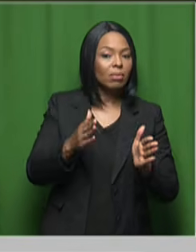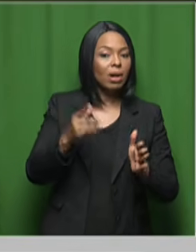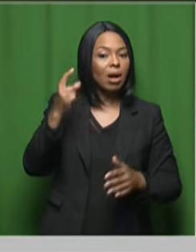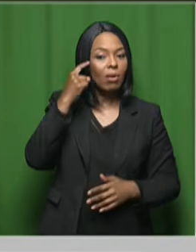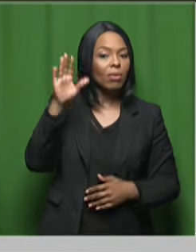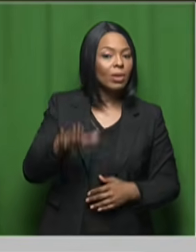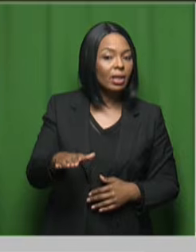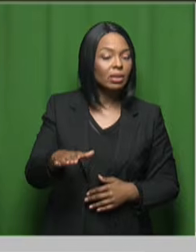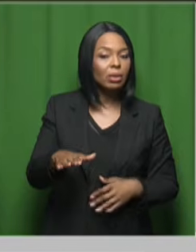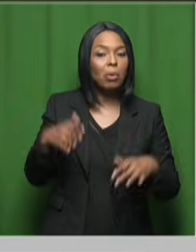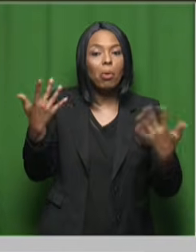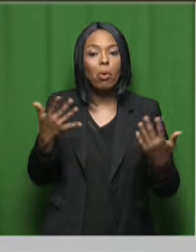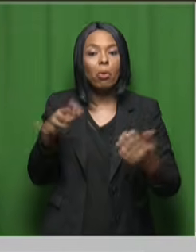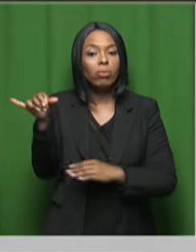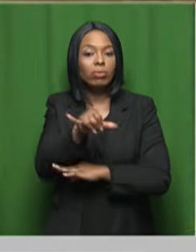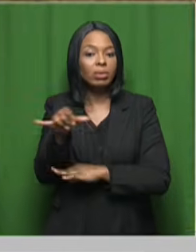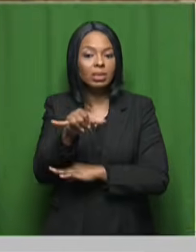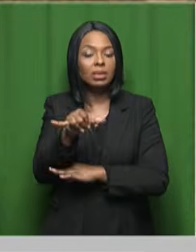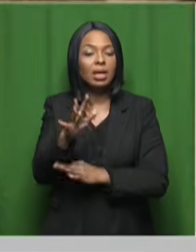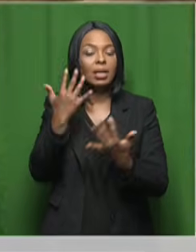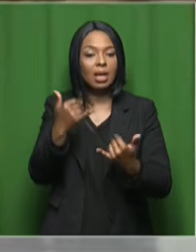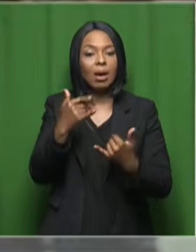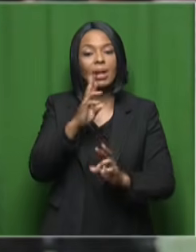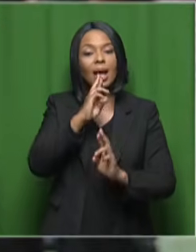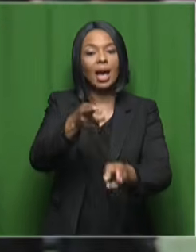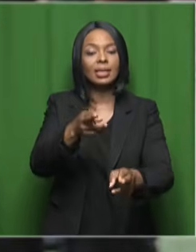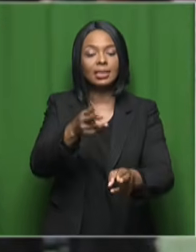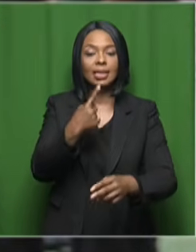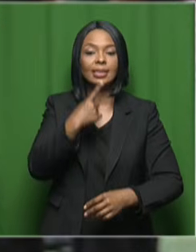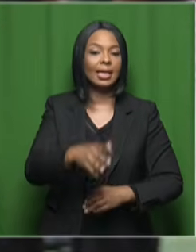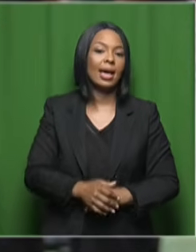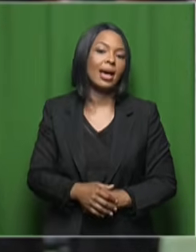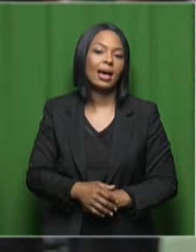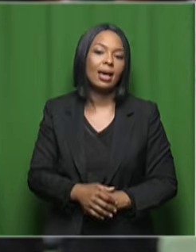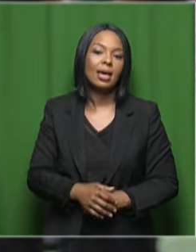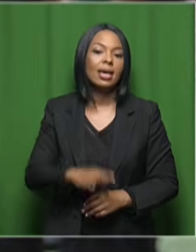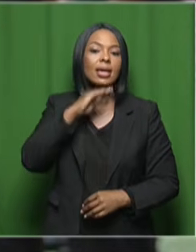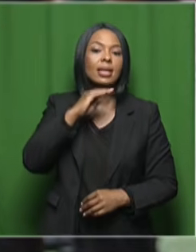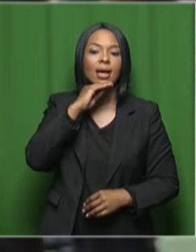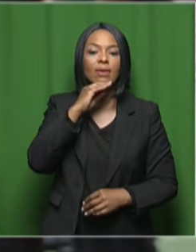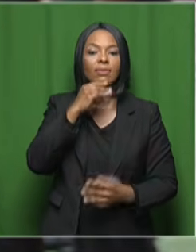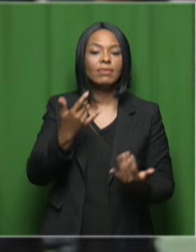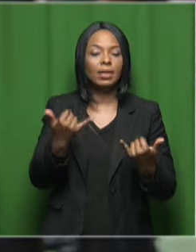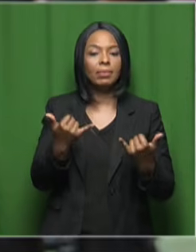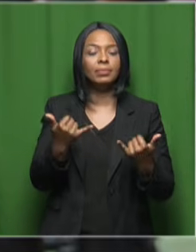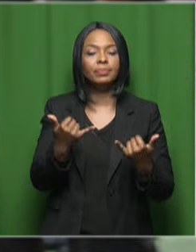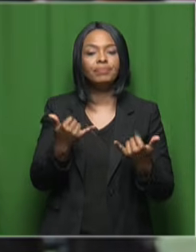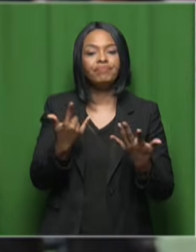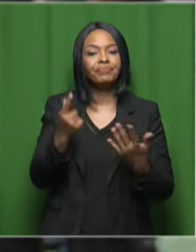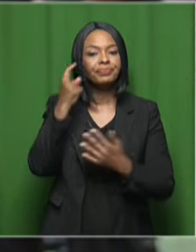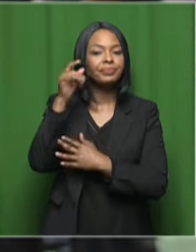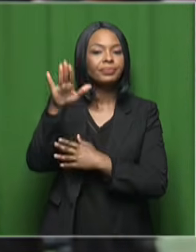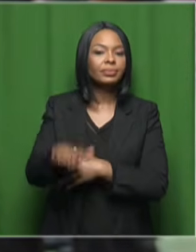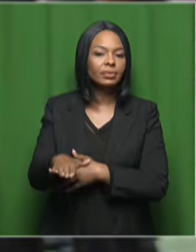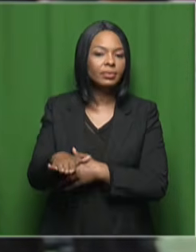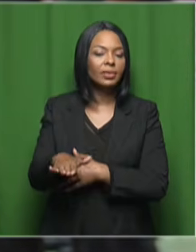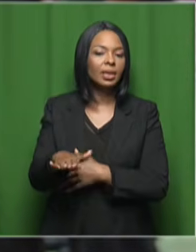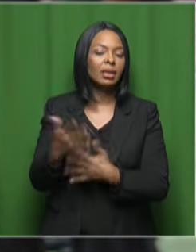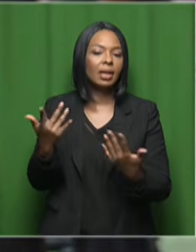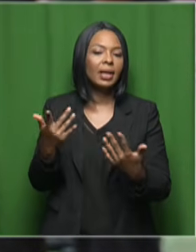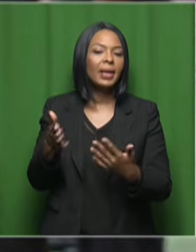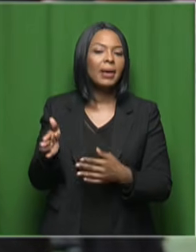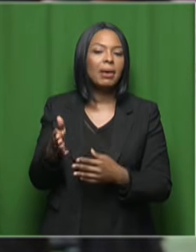problem, because the answer to that, and the very short answer, is no. And that's why you need these private institutions. But let's speak a little bit